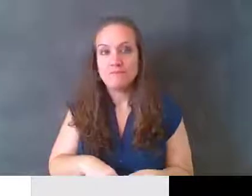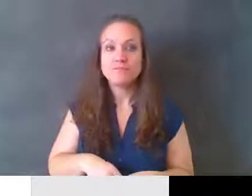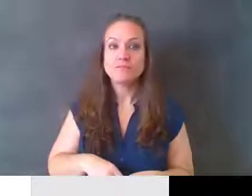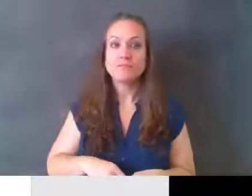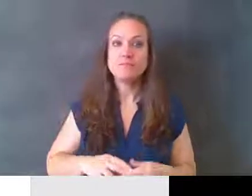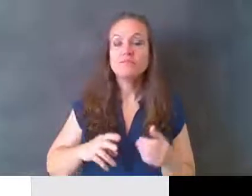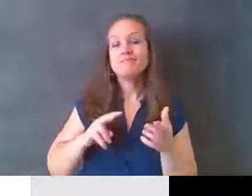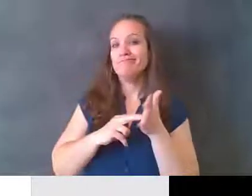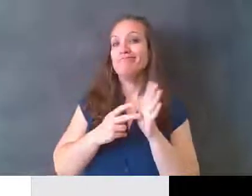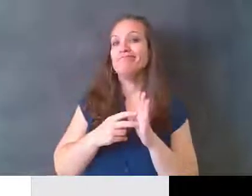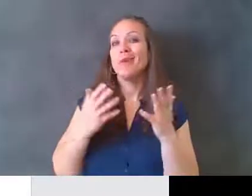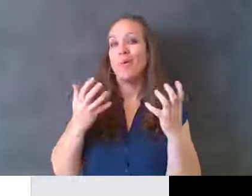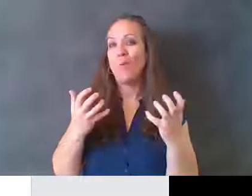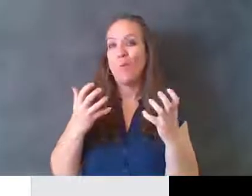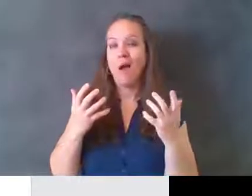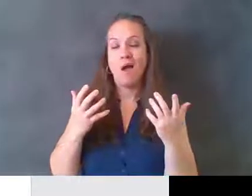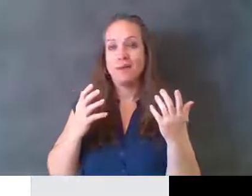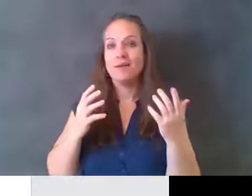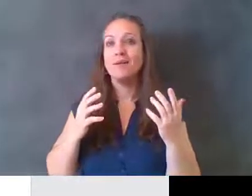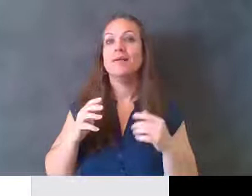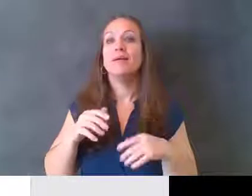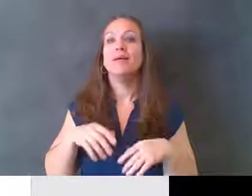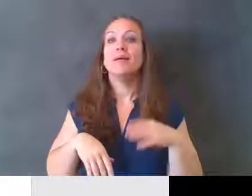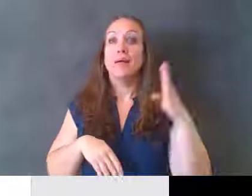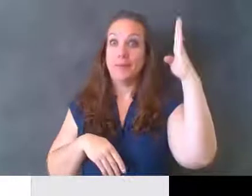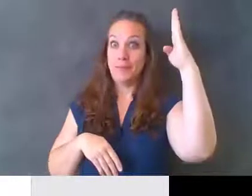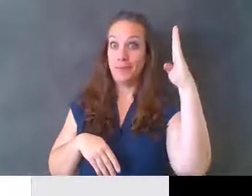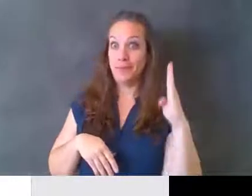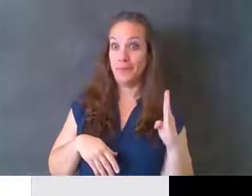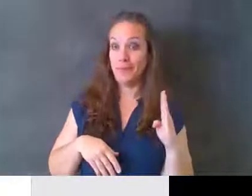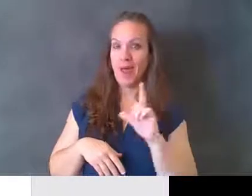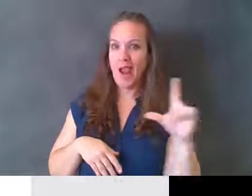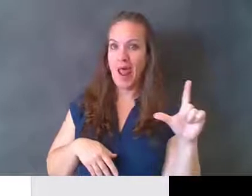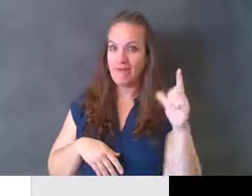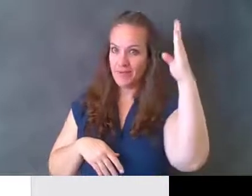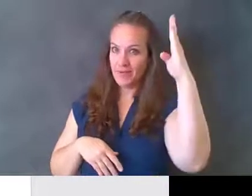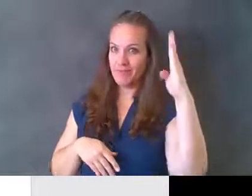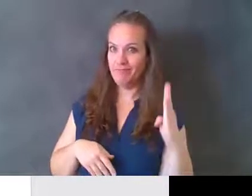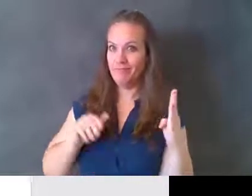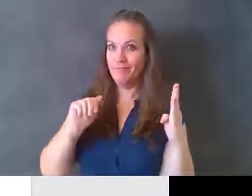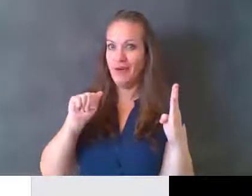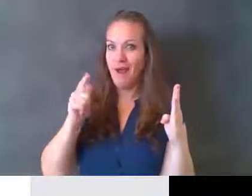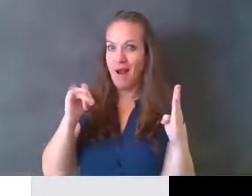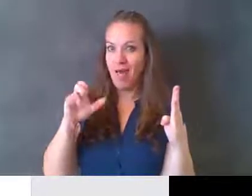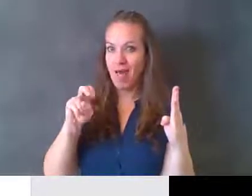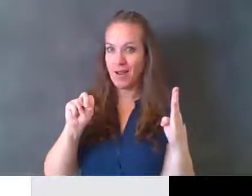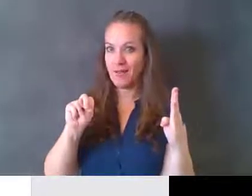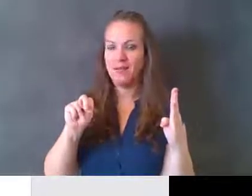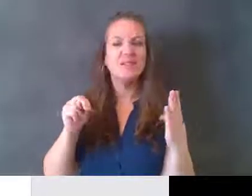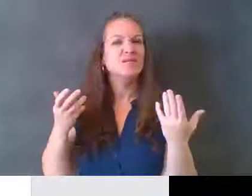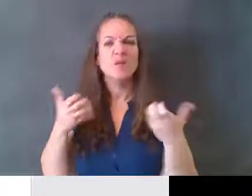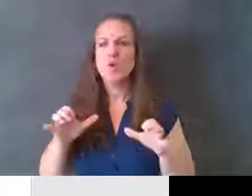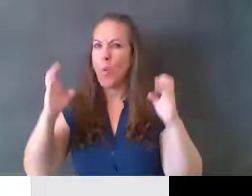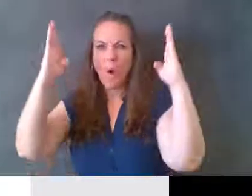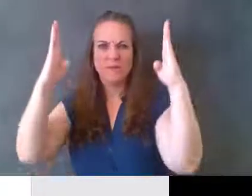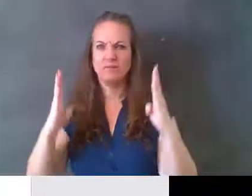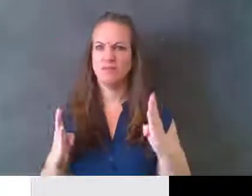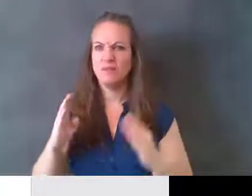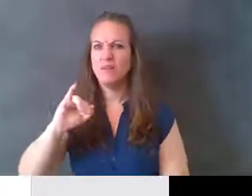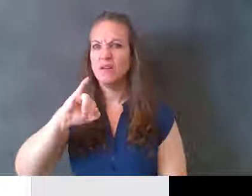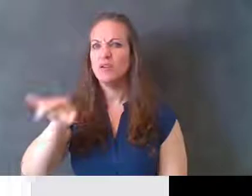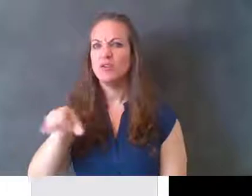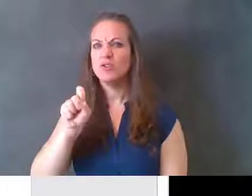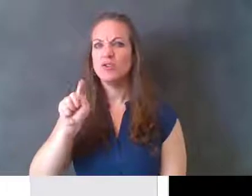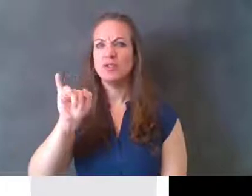it easier for folks to read. So I'm going to go back and click the left align rather than justify. I know